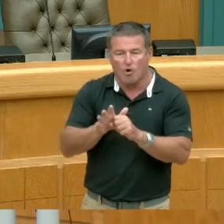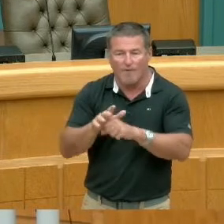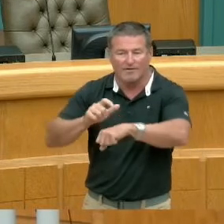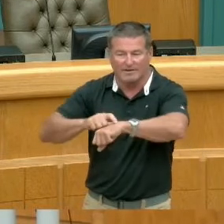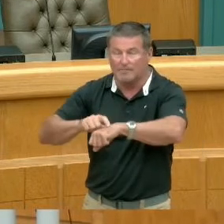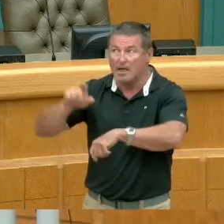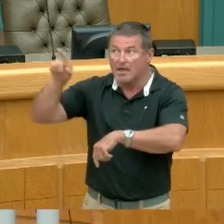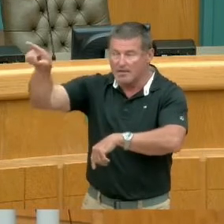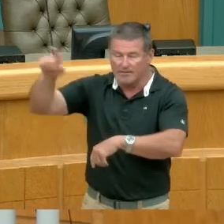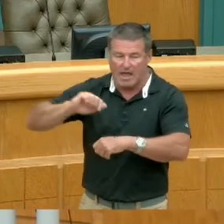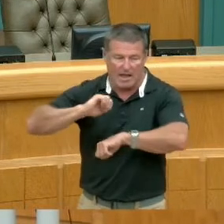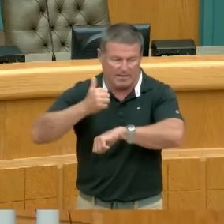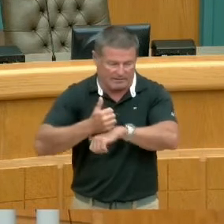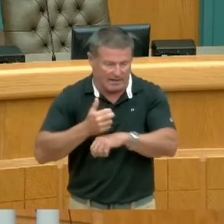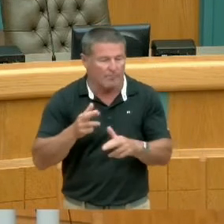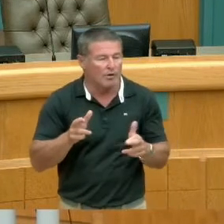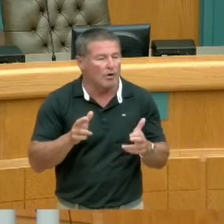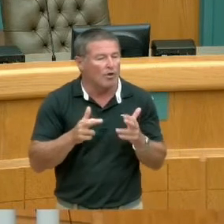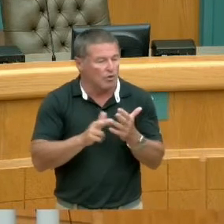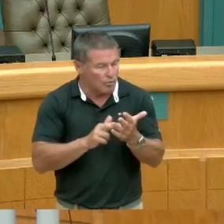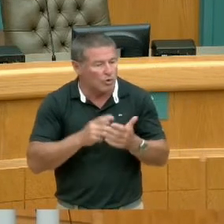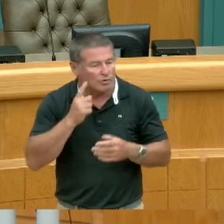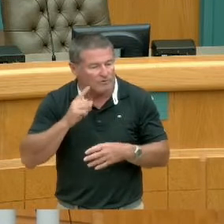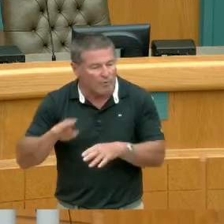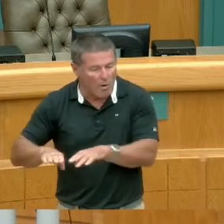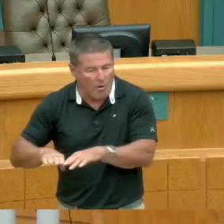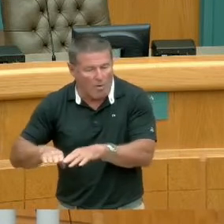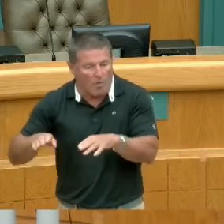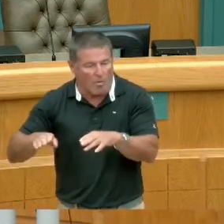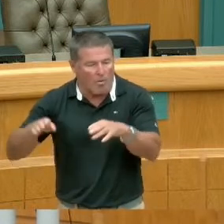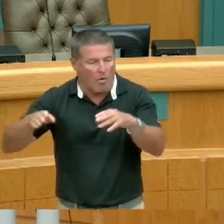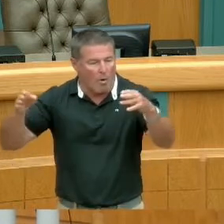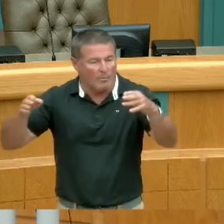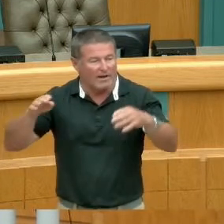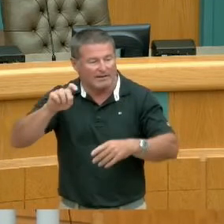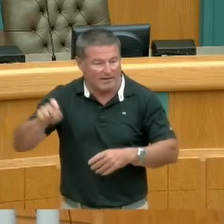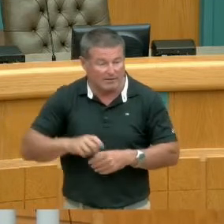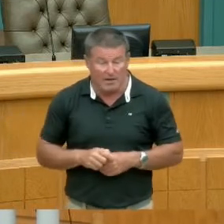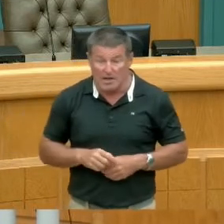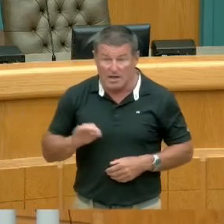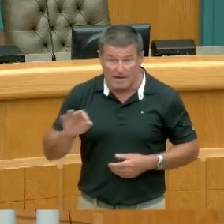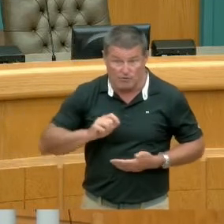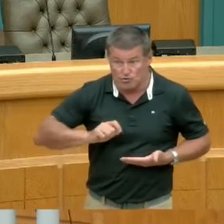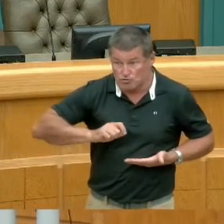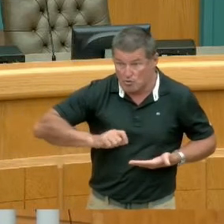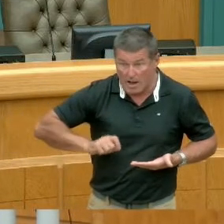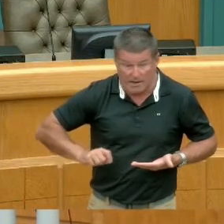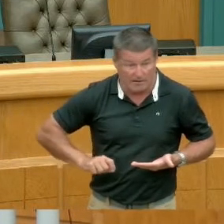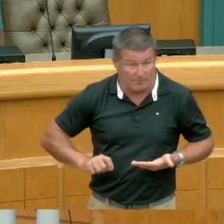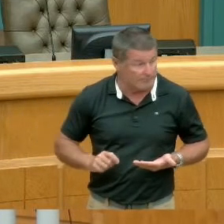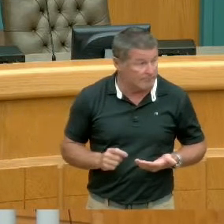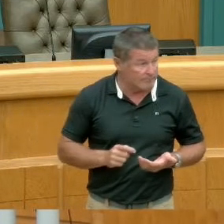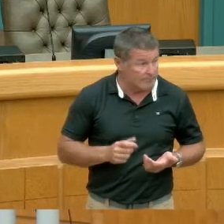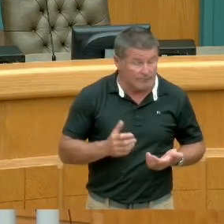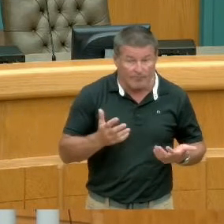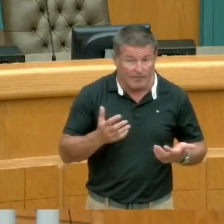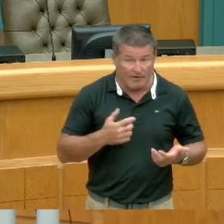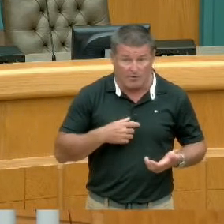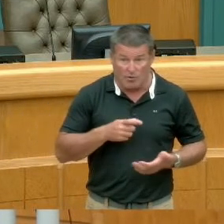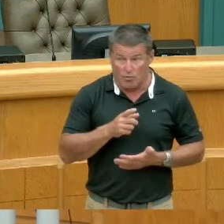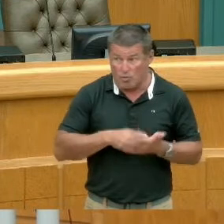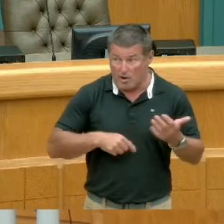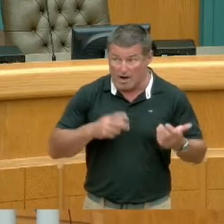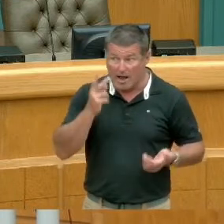these protocols for us. So if you're writing some information down, I think these are the highlights, at least as I've seen